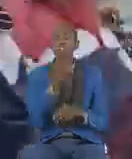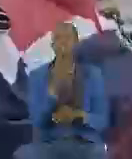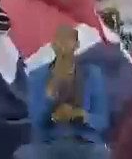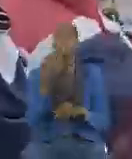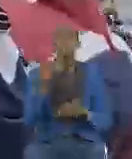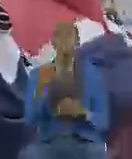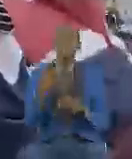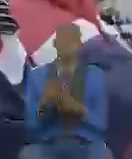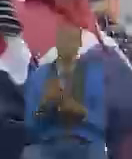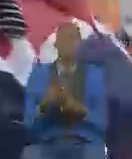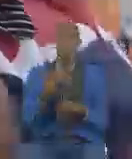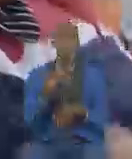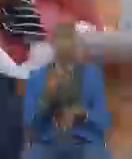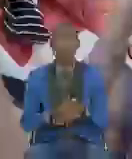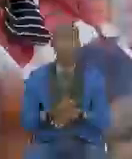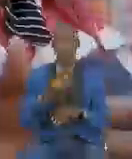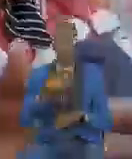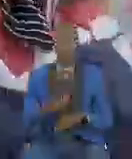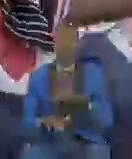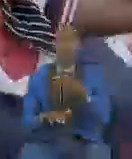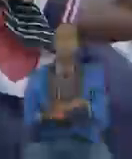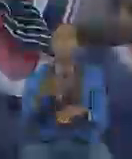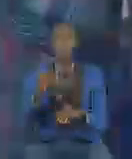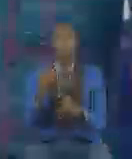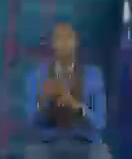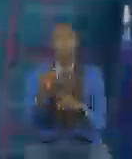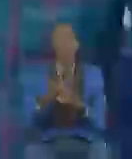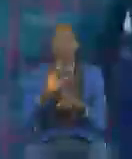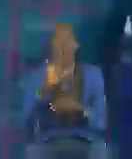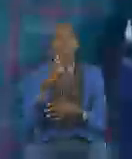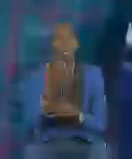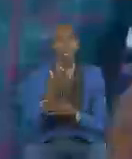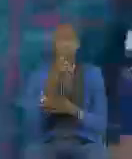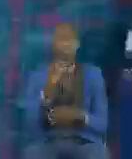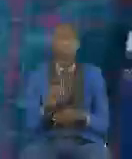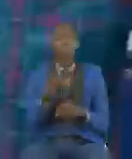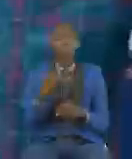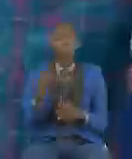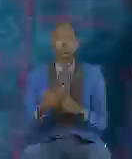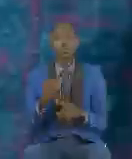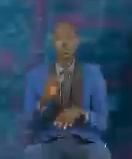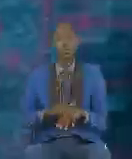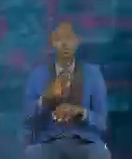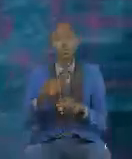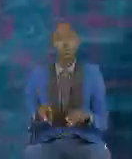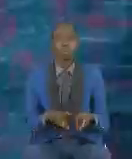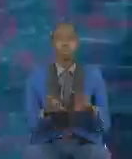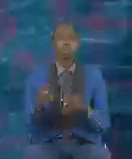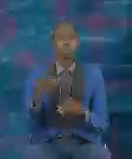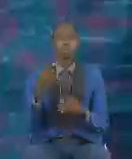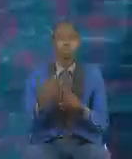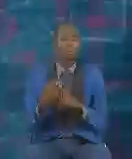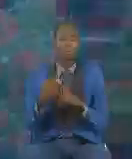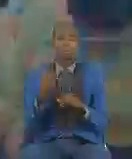steps. The word in your plan. The word on your path. The word, the word,